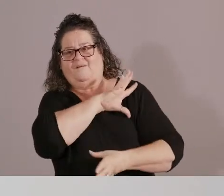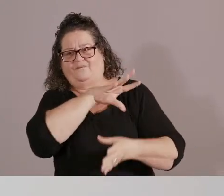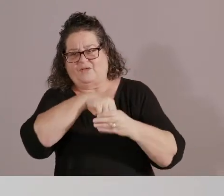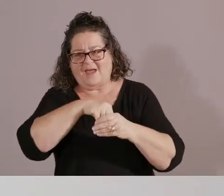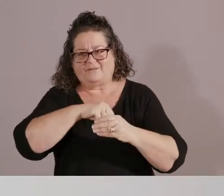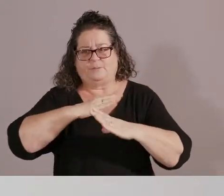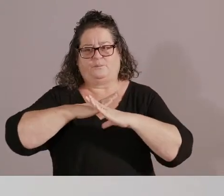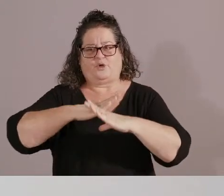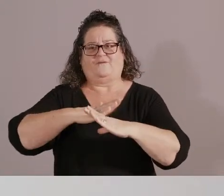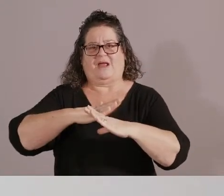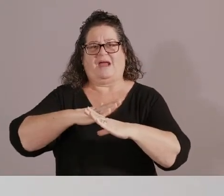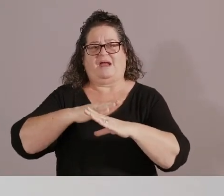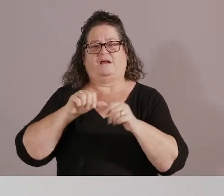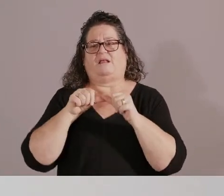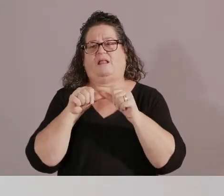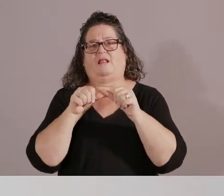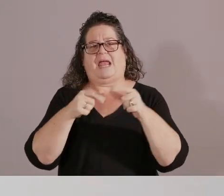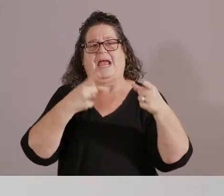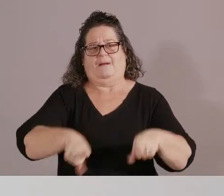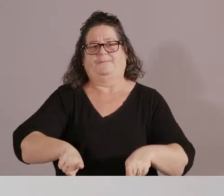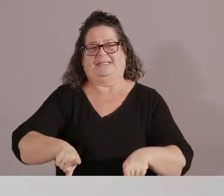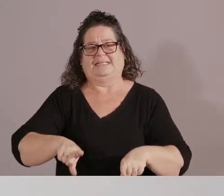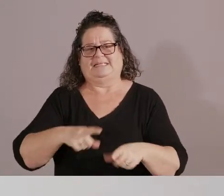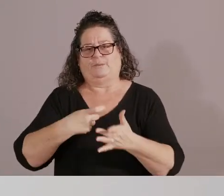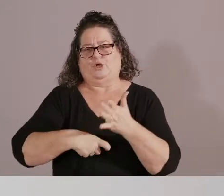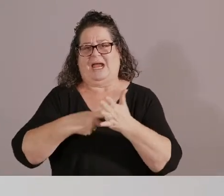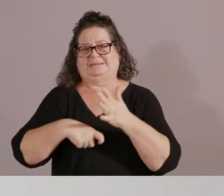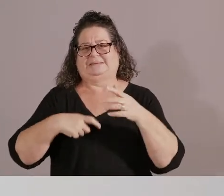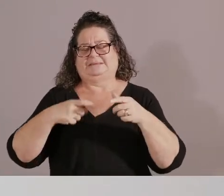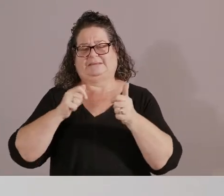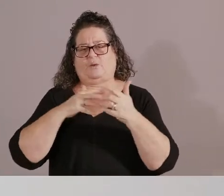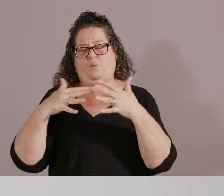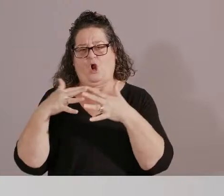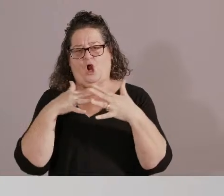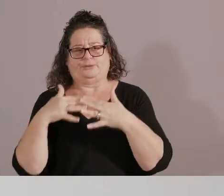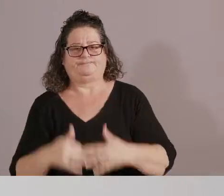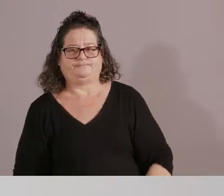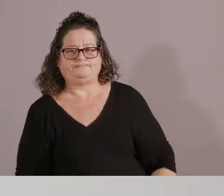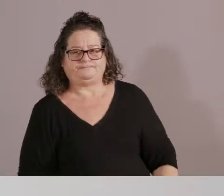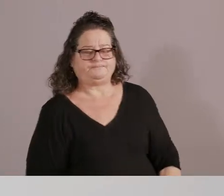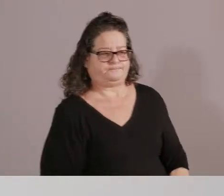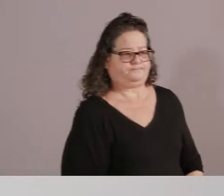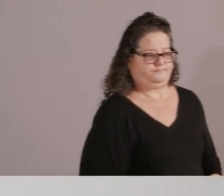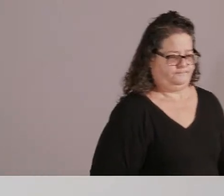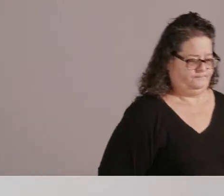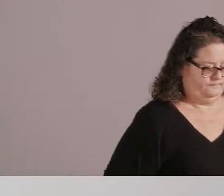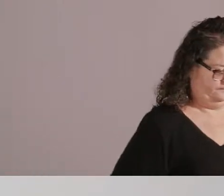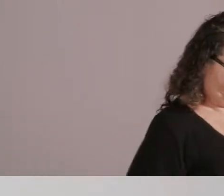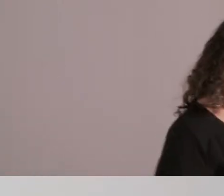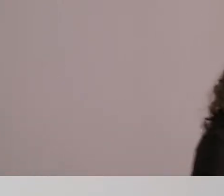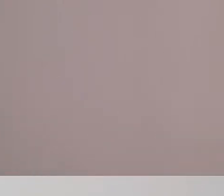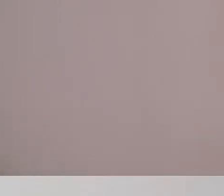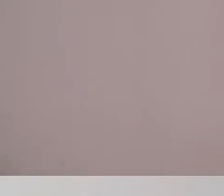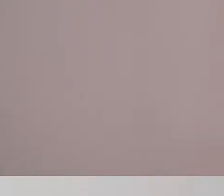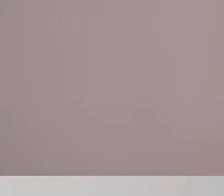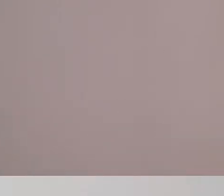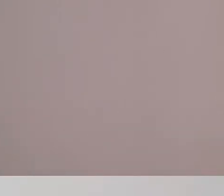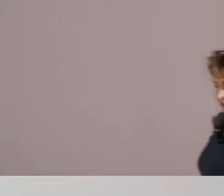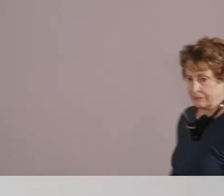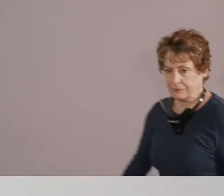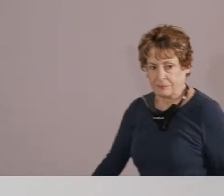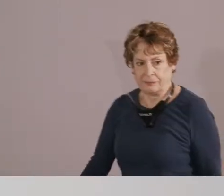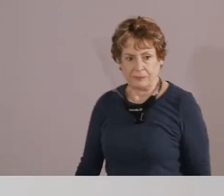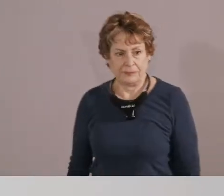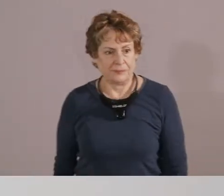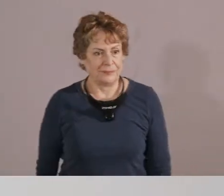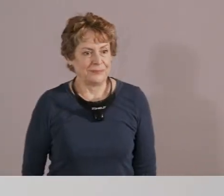Thank you. Nicole Gregg. Hi, Nicole. Hi, Dr. Christ. Thanks for taking some questions. I'll try to go quick